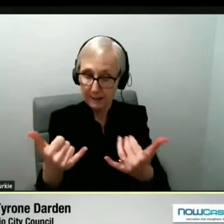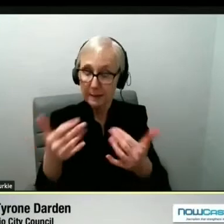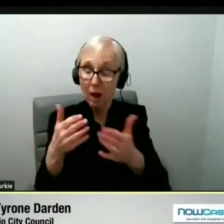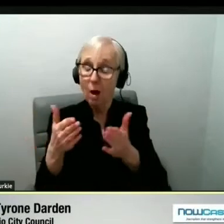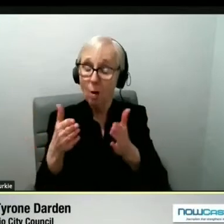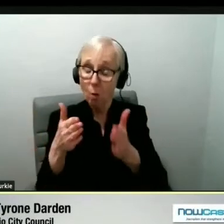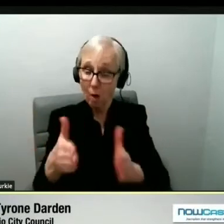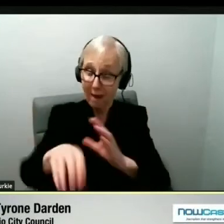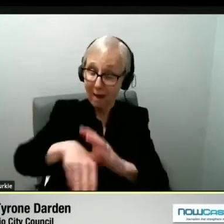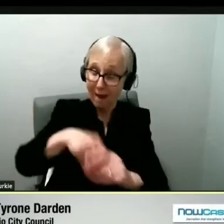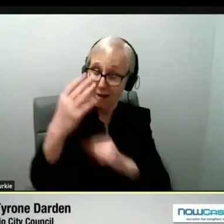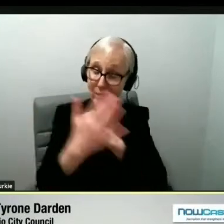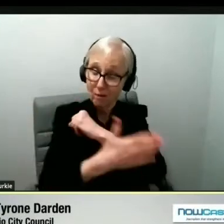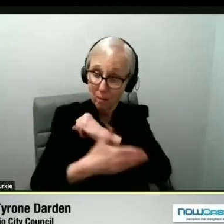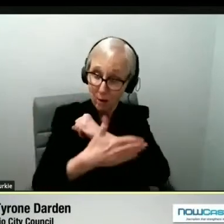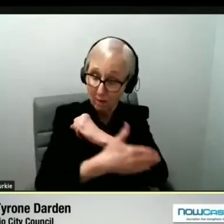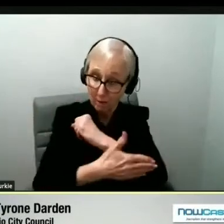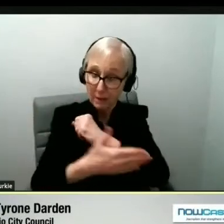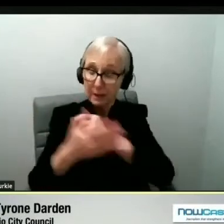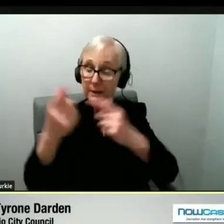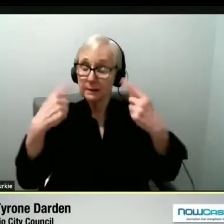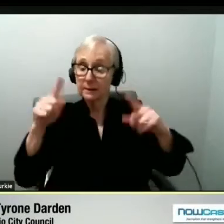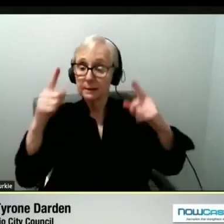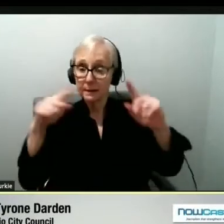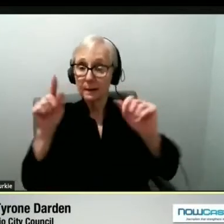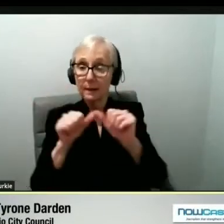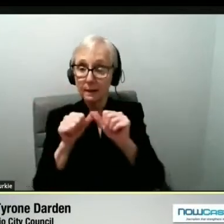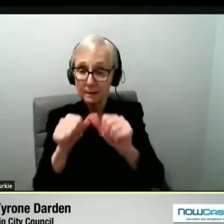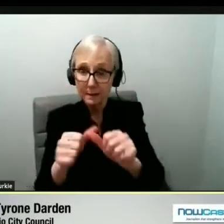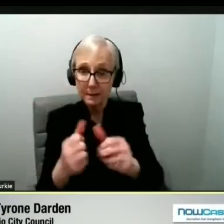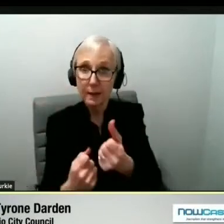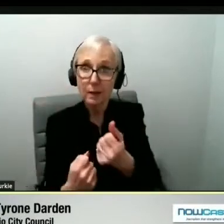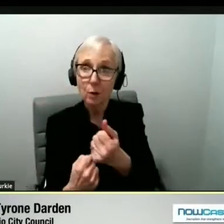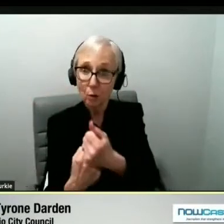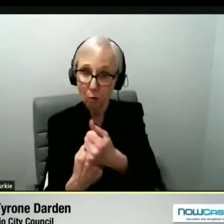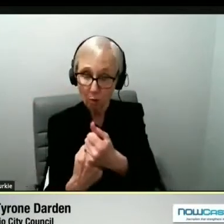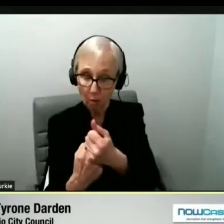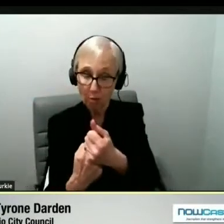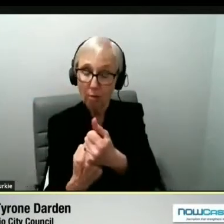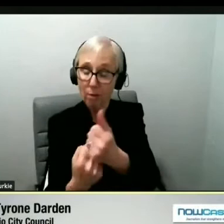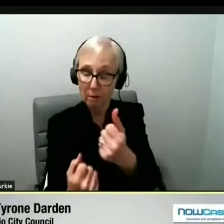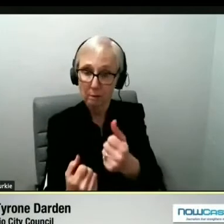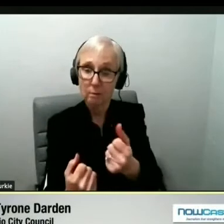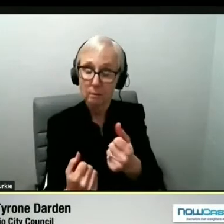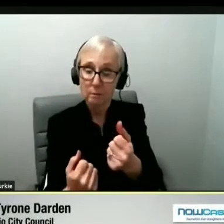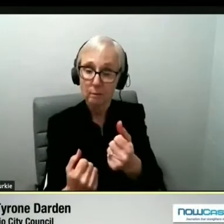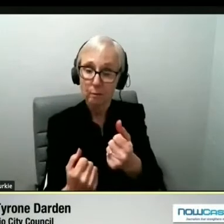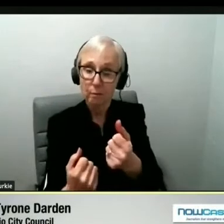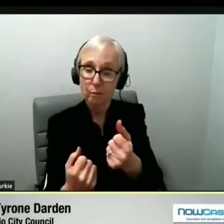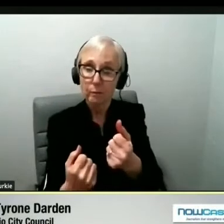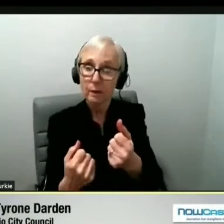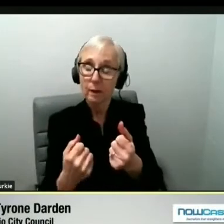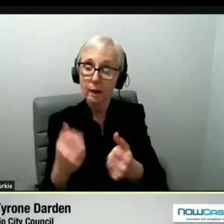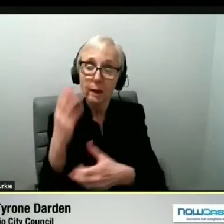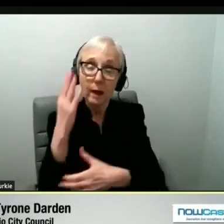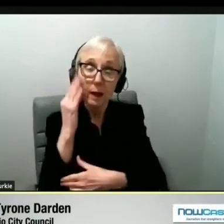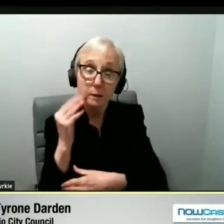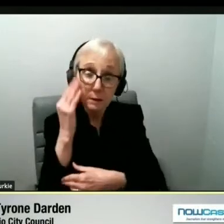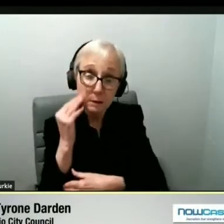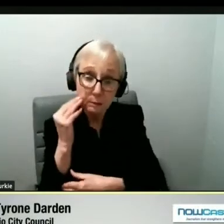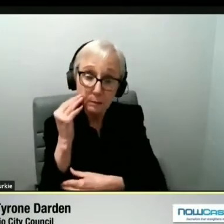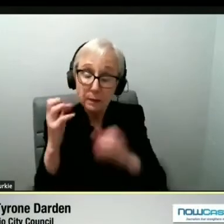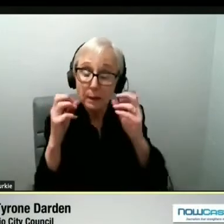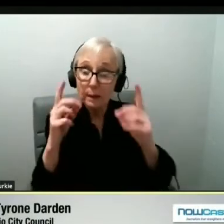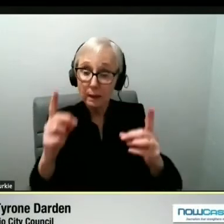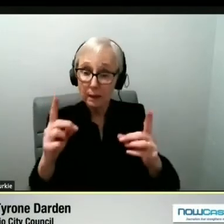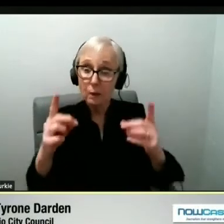our vehicle into success, and it's the way we sustain all of our growth. In regards to our experience and our education, in